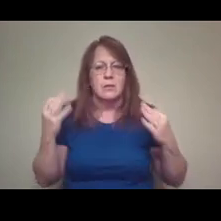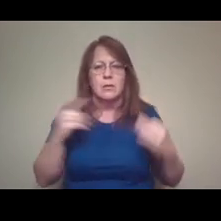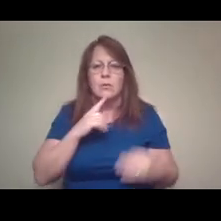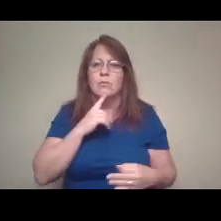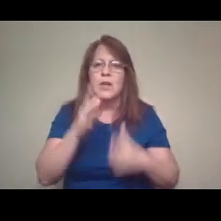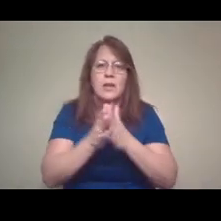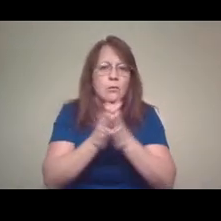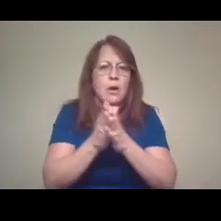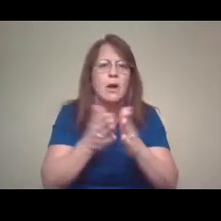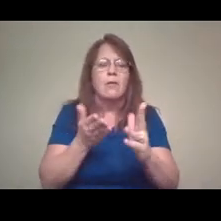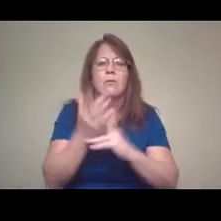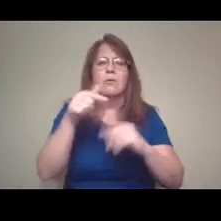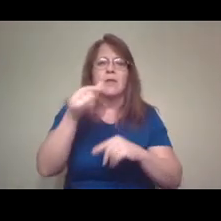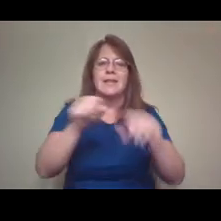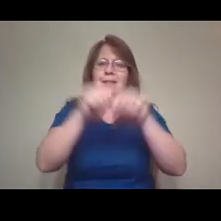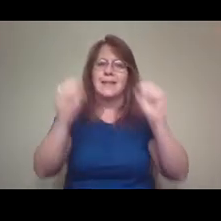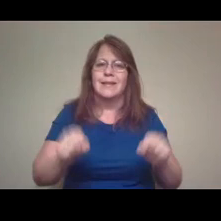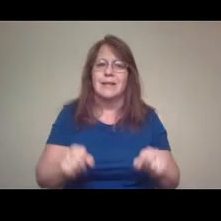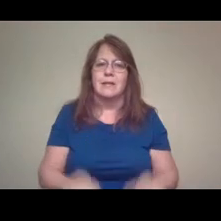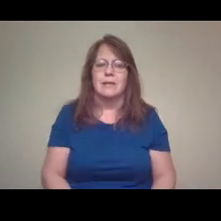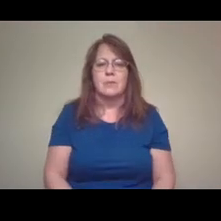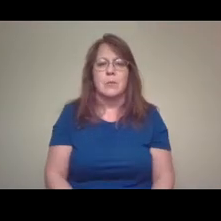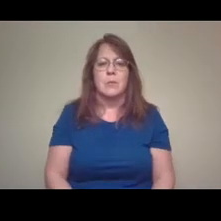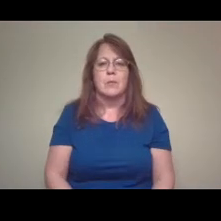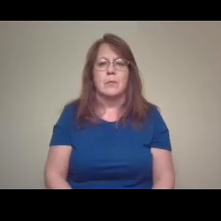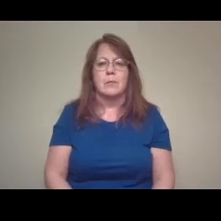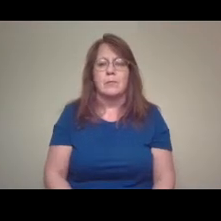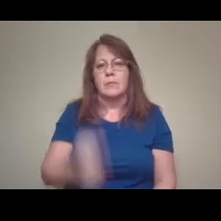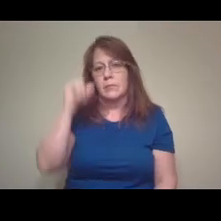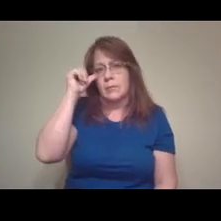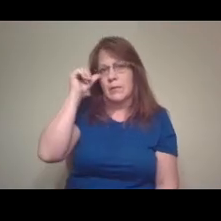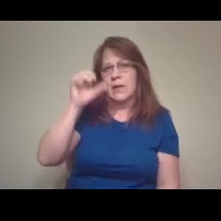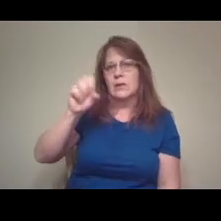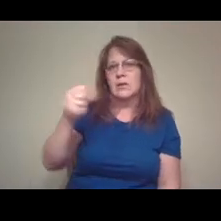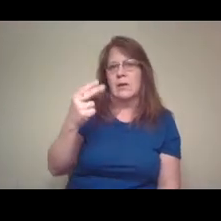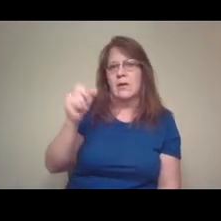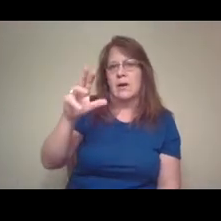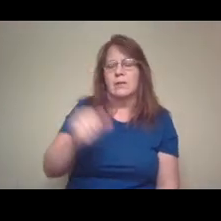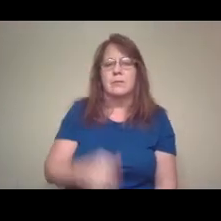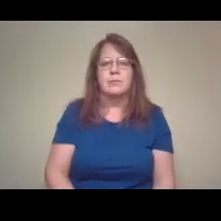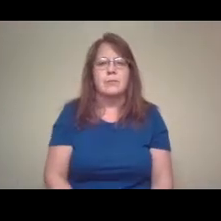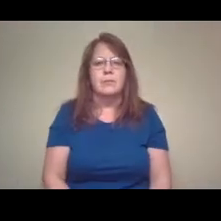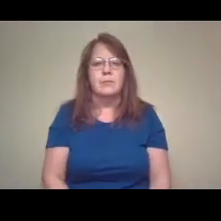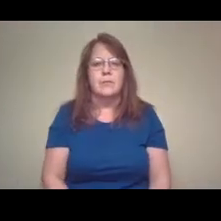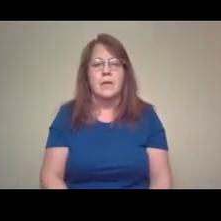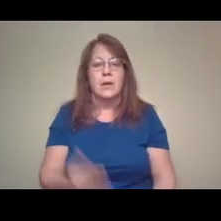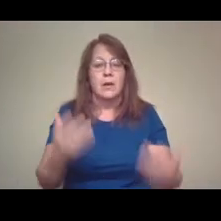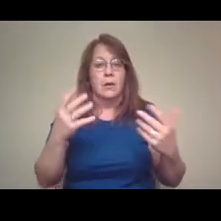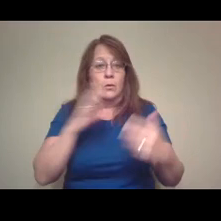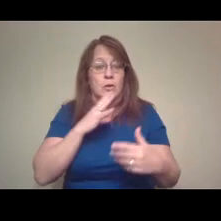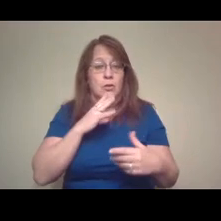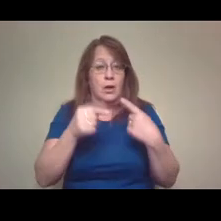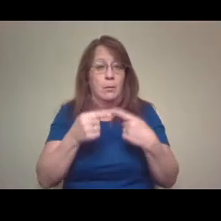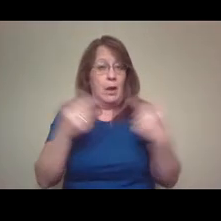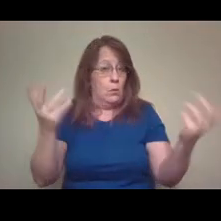all so much for being here tonight. Thank you. So tonight we're going to talk about what we know. We have Lena Heilman